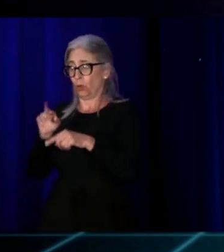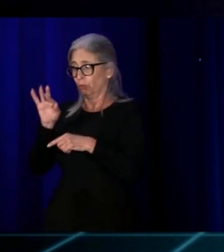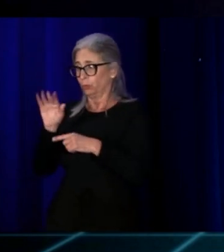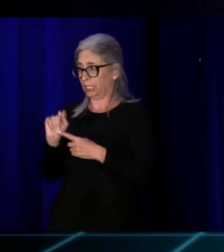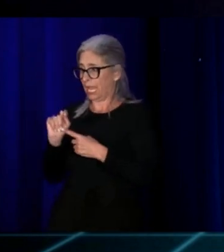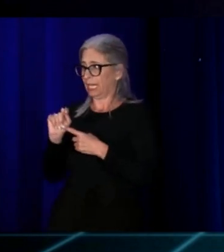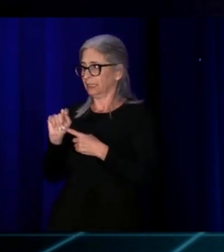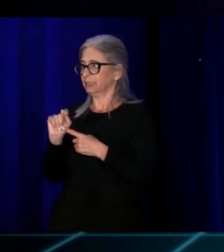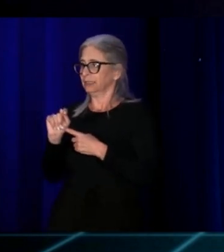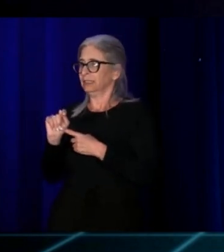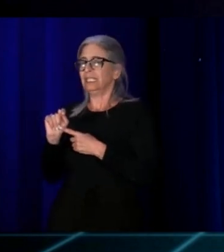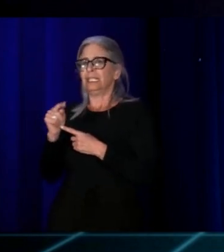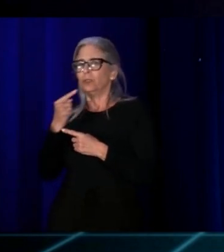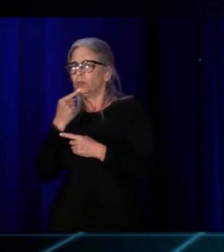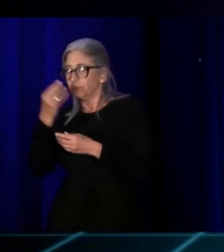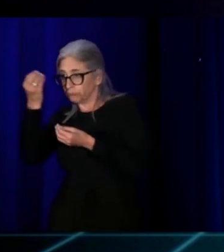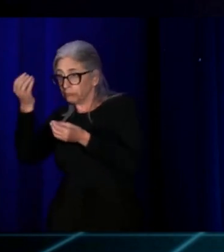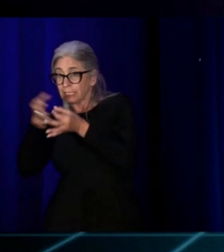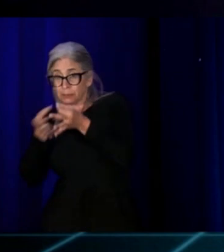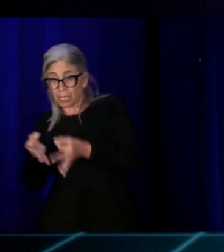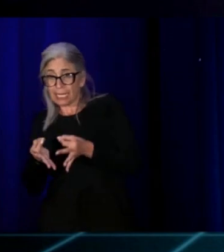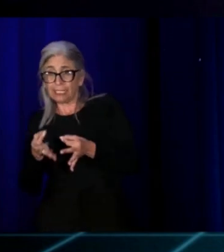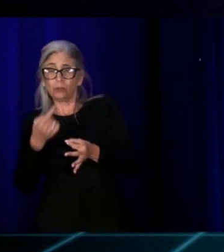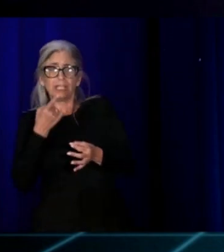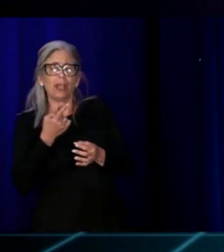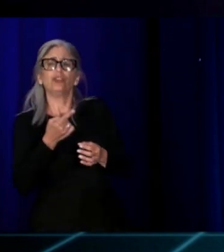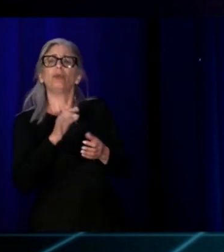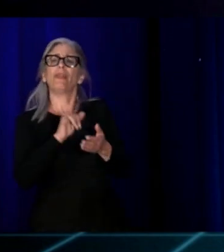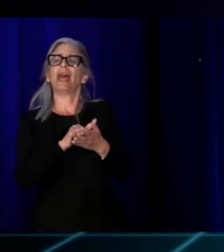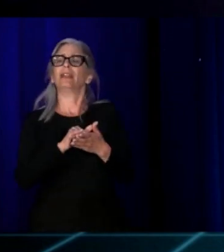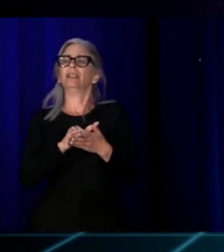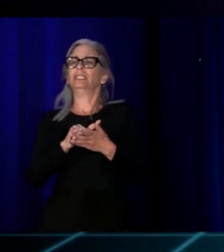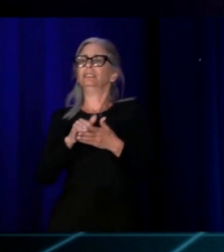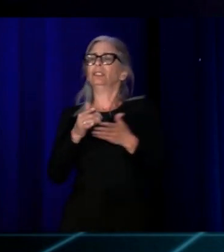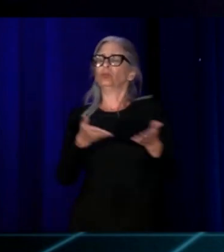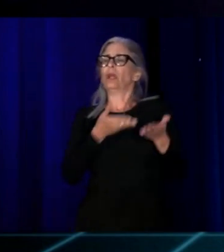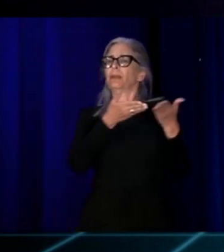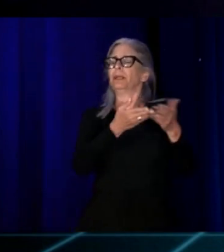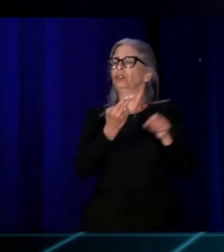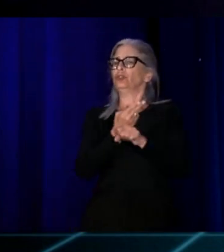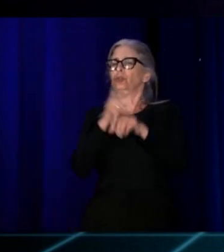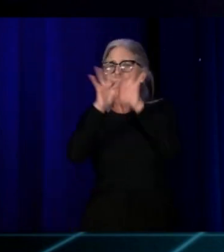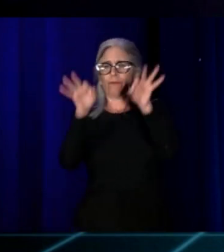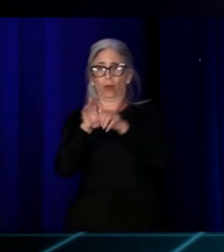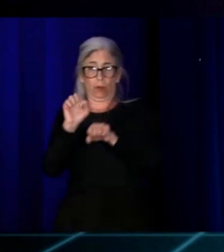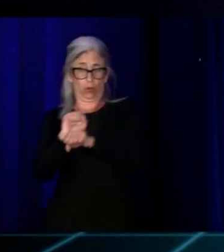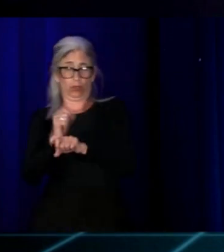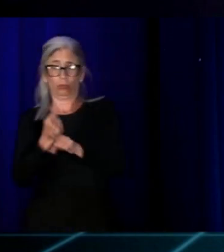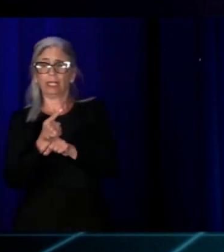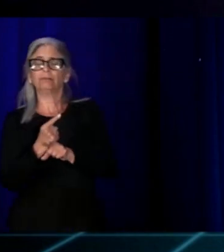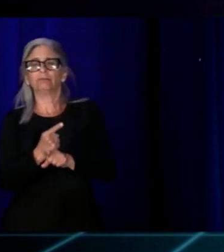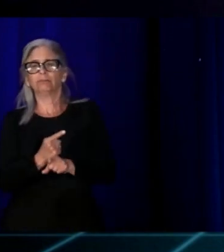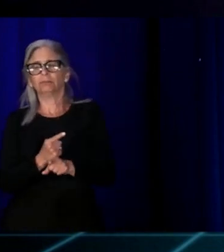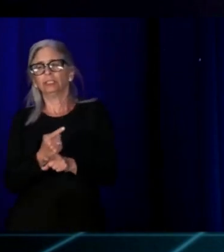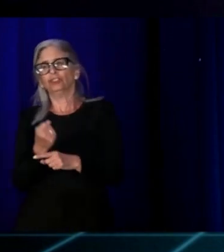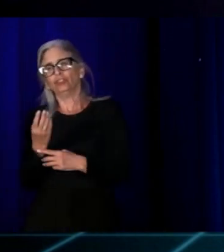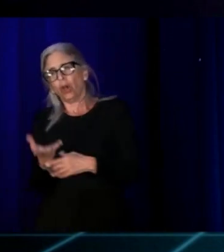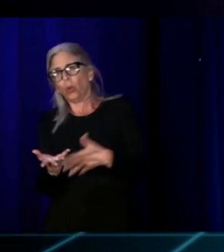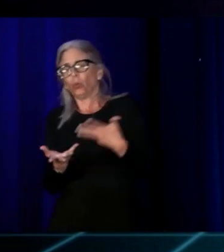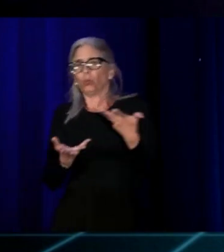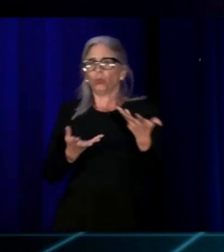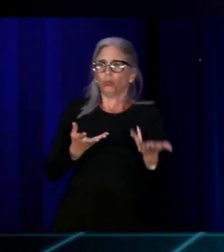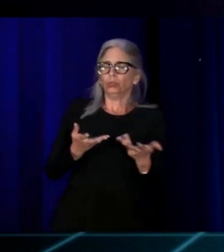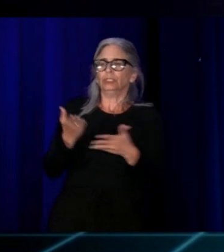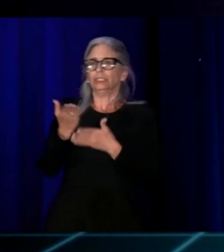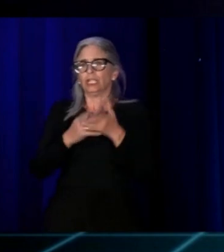it actually tells you that it recommends that you use a framework, right? So there's, you know, a